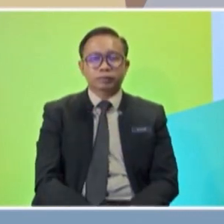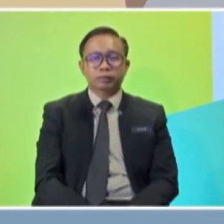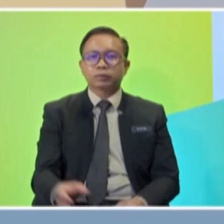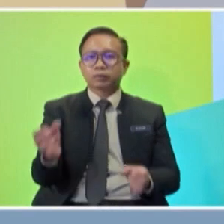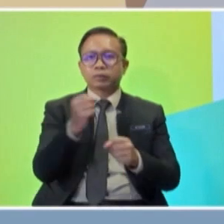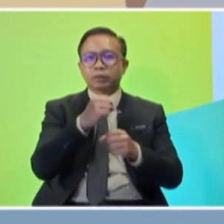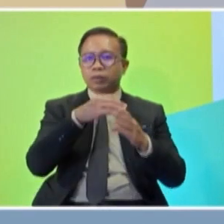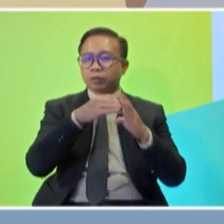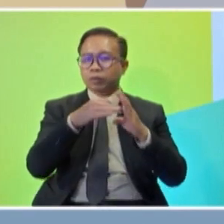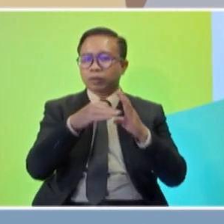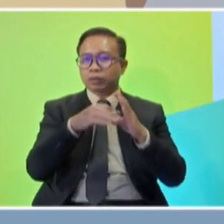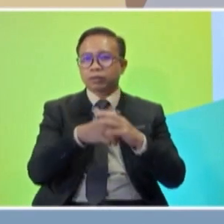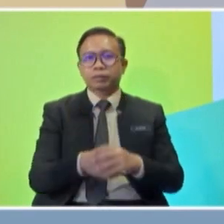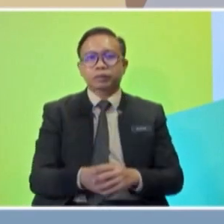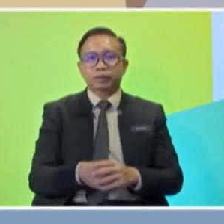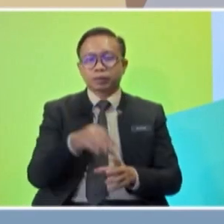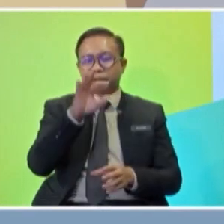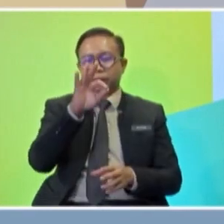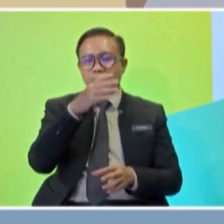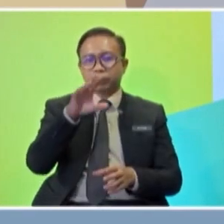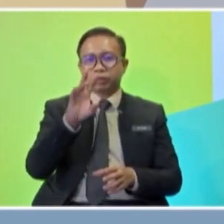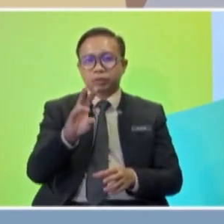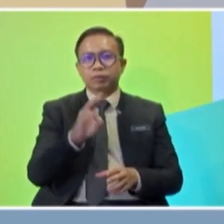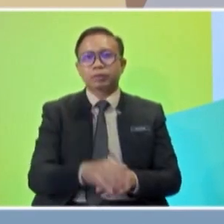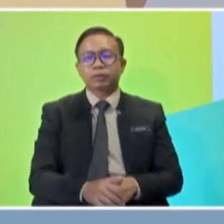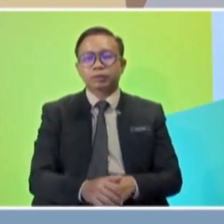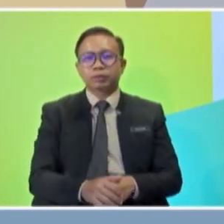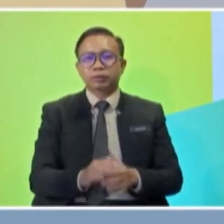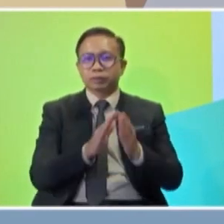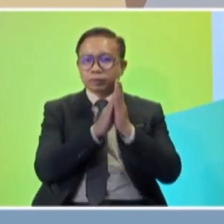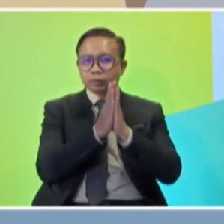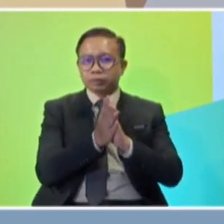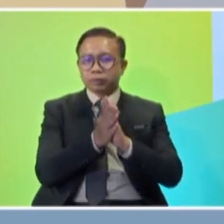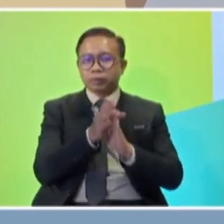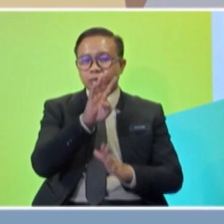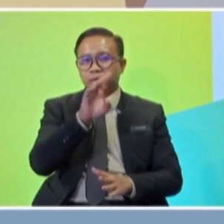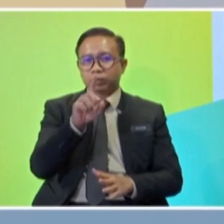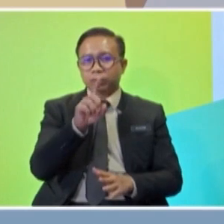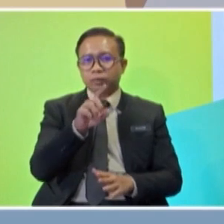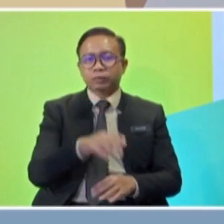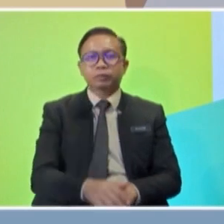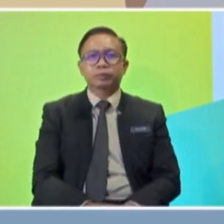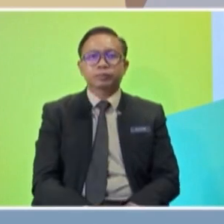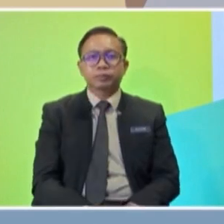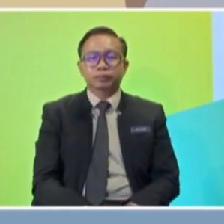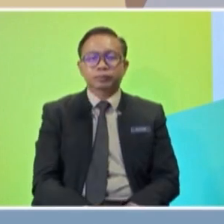over 9 and invest it to 9 over 7. And now it will become 14 over 21 times 9 over